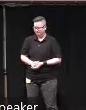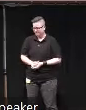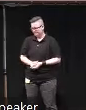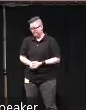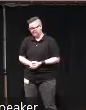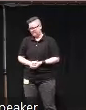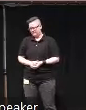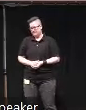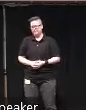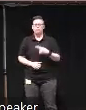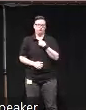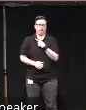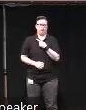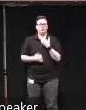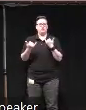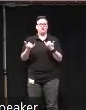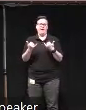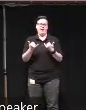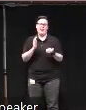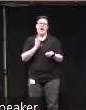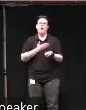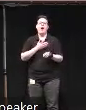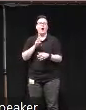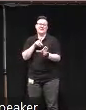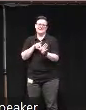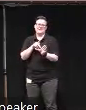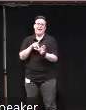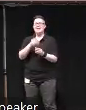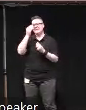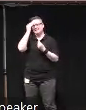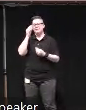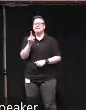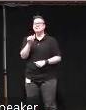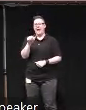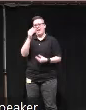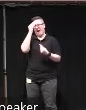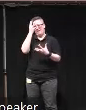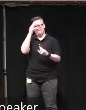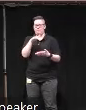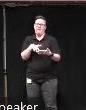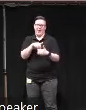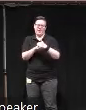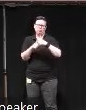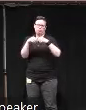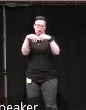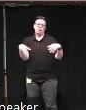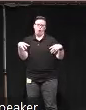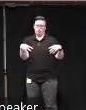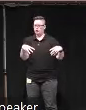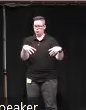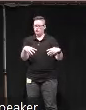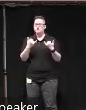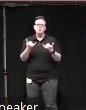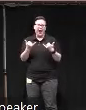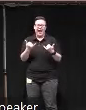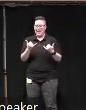This is our psychiatry data informatics structure that we will be evolving. Right now, we have